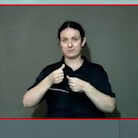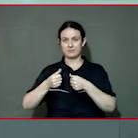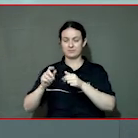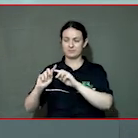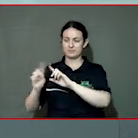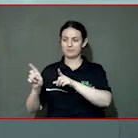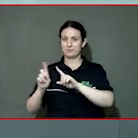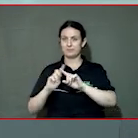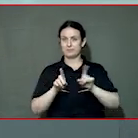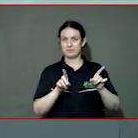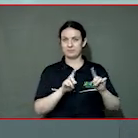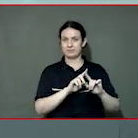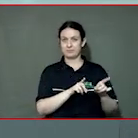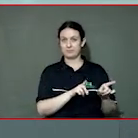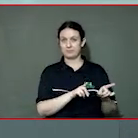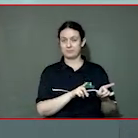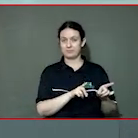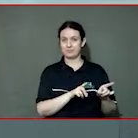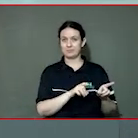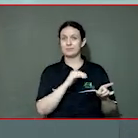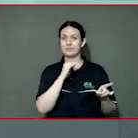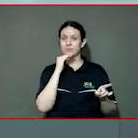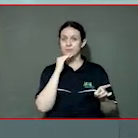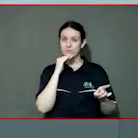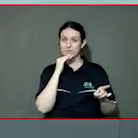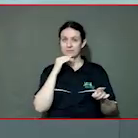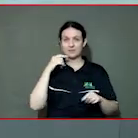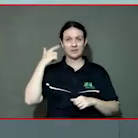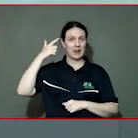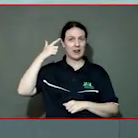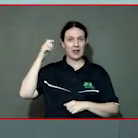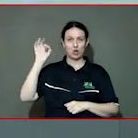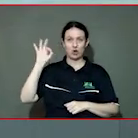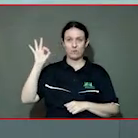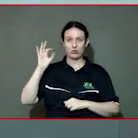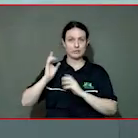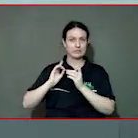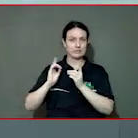that means I don't have to talk about the London forces now.